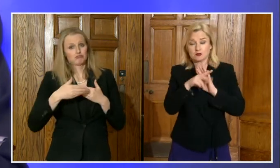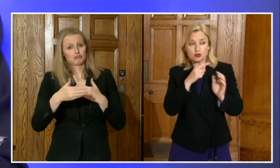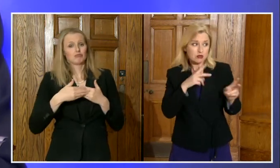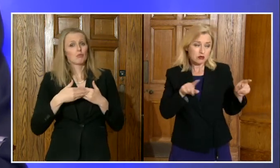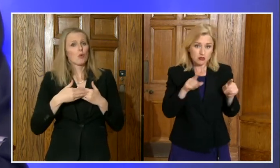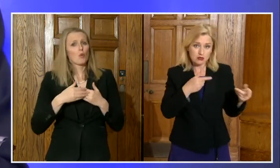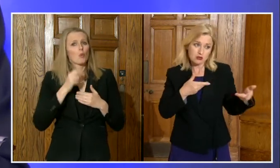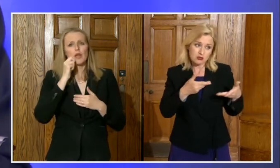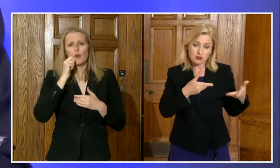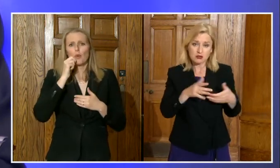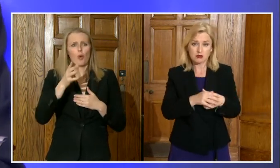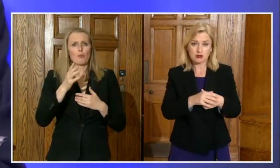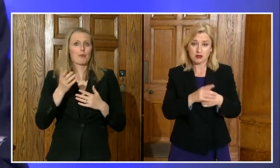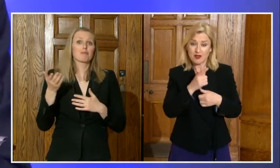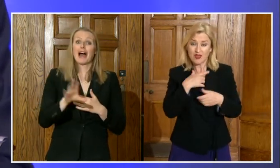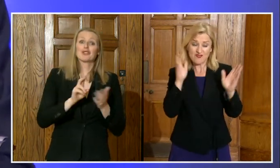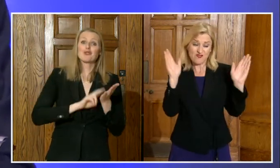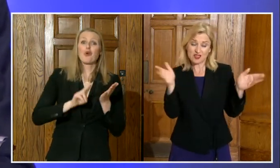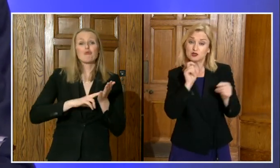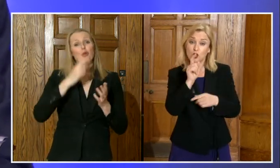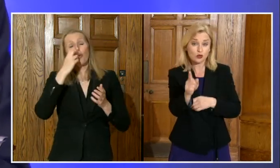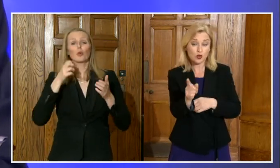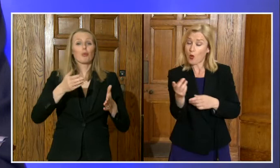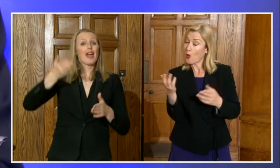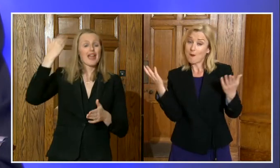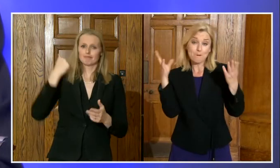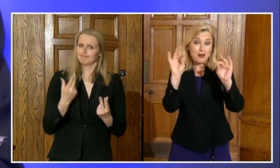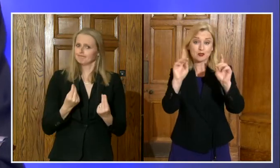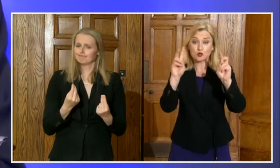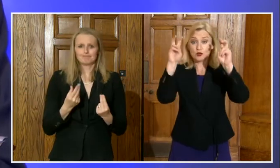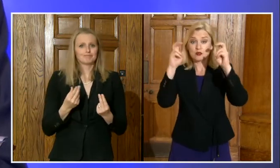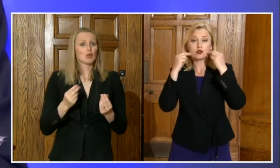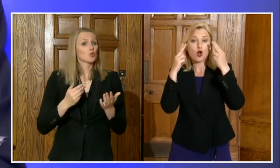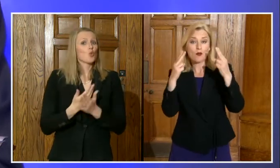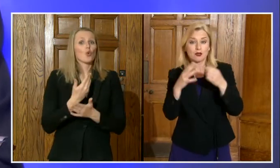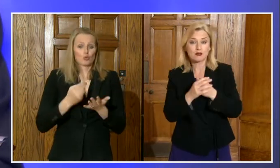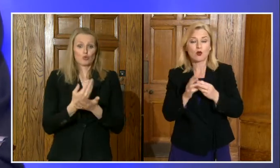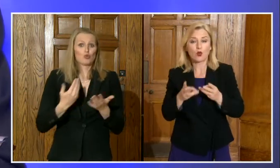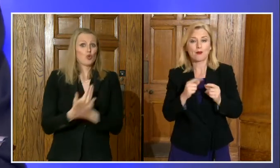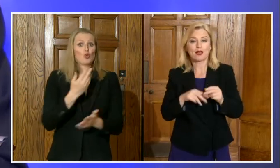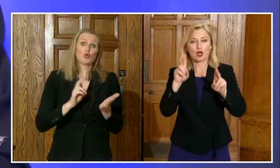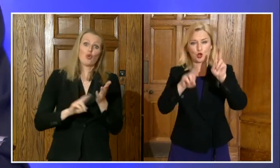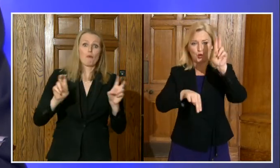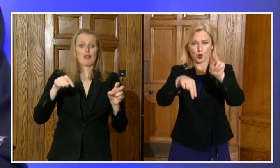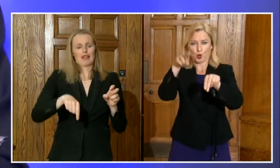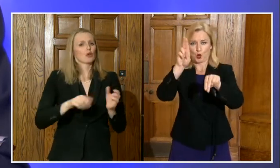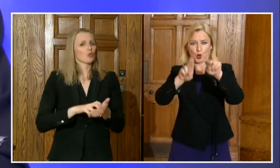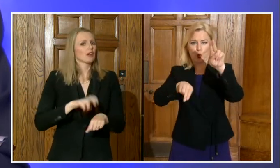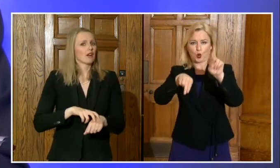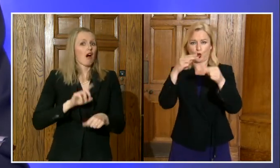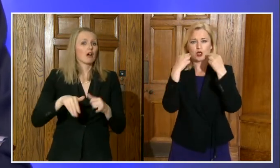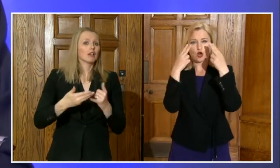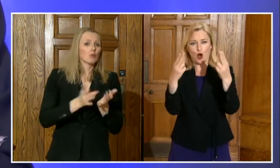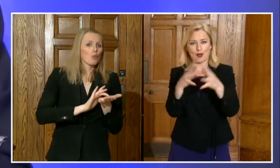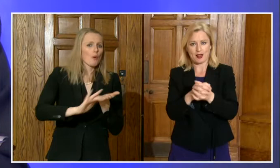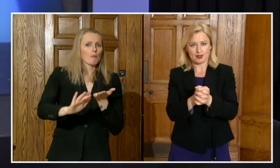not be returning to what we knew as being normal. There will be a new normal in Northern Ireland for a long period of time while we get COVID-19